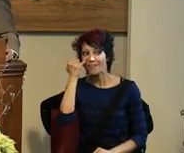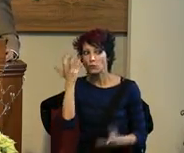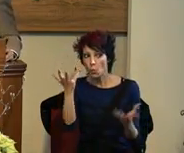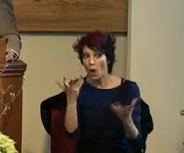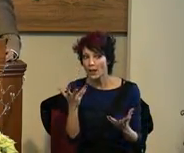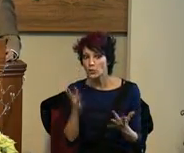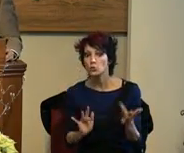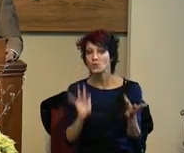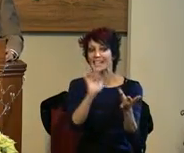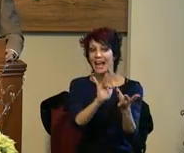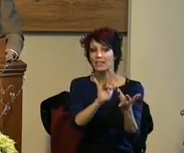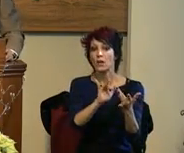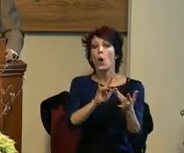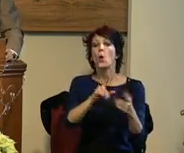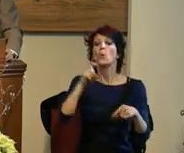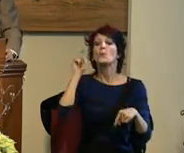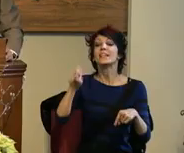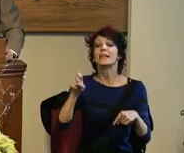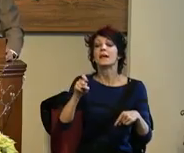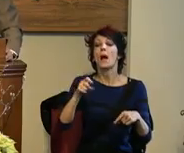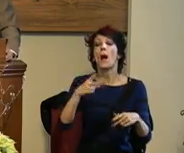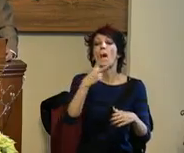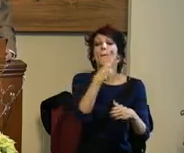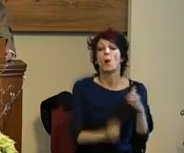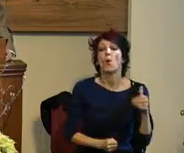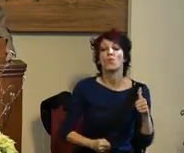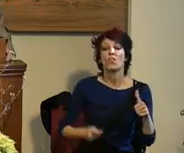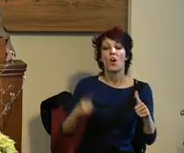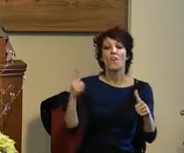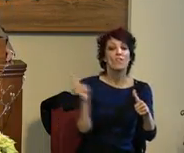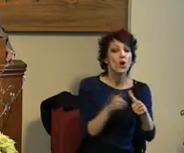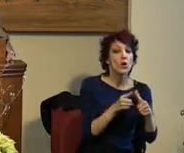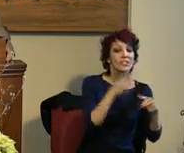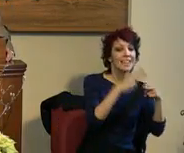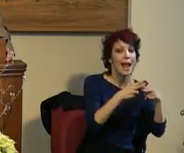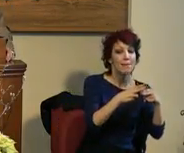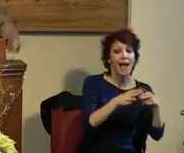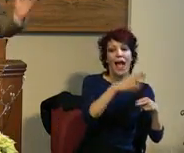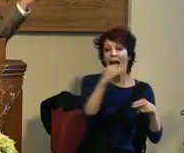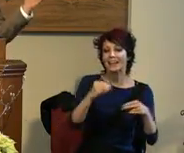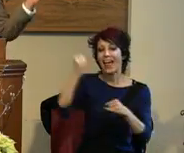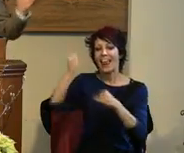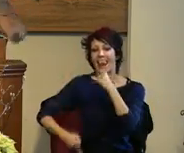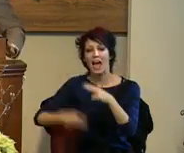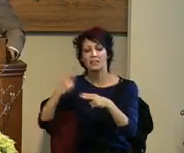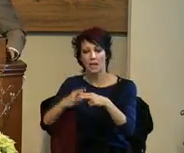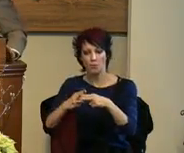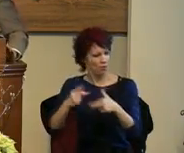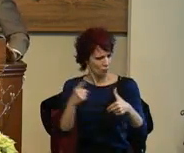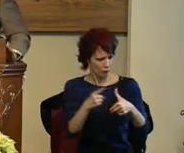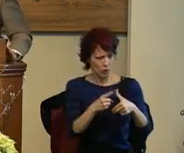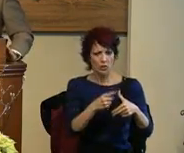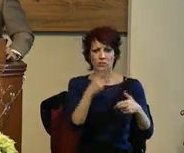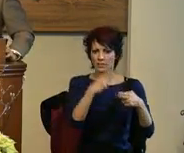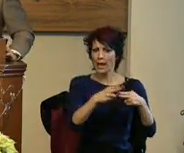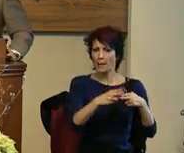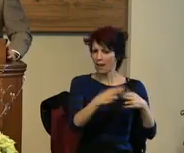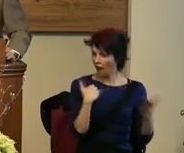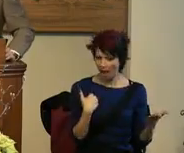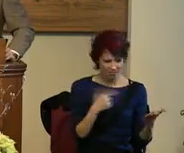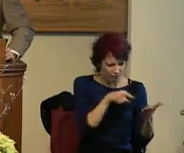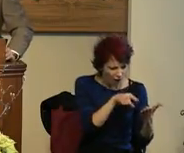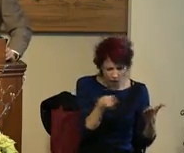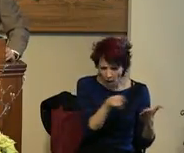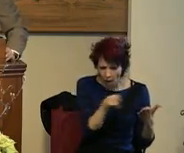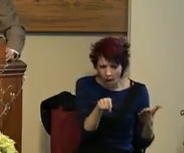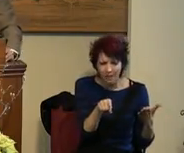and your last names uh many of you have been just signing in with your first names which is beautiful we're glad that you signed in but believe it